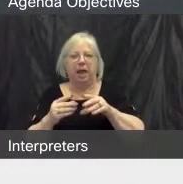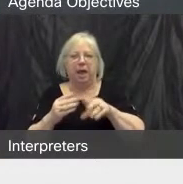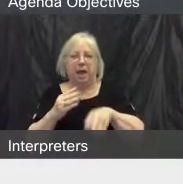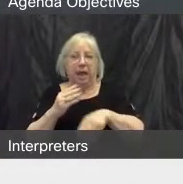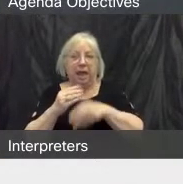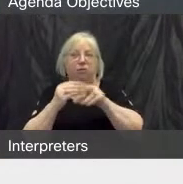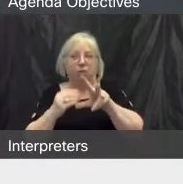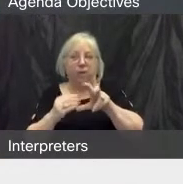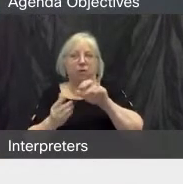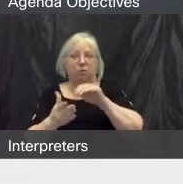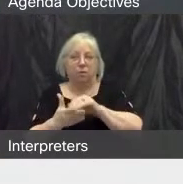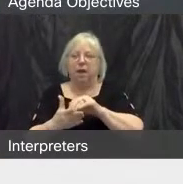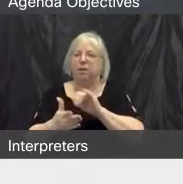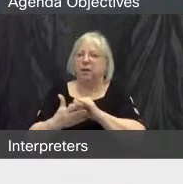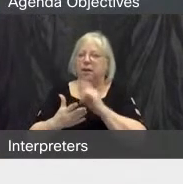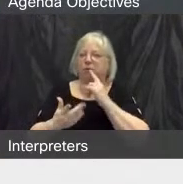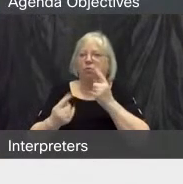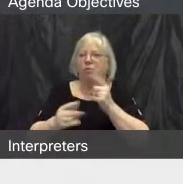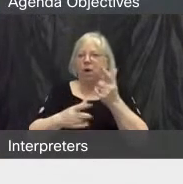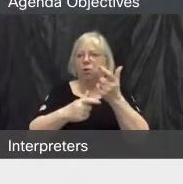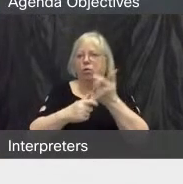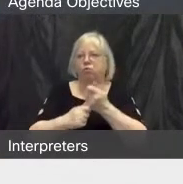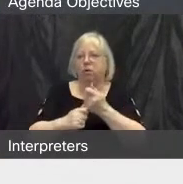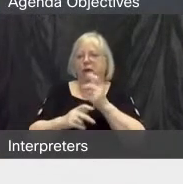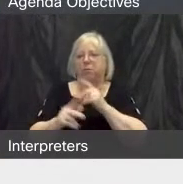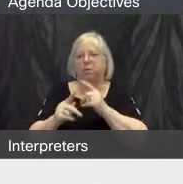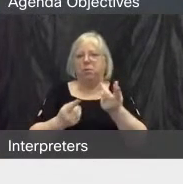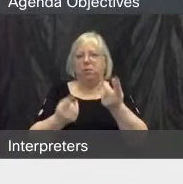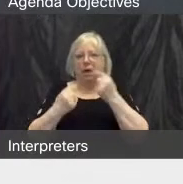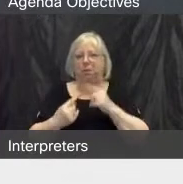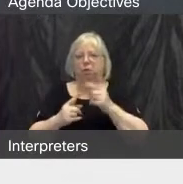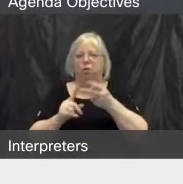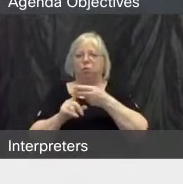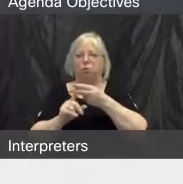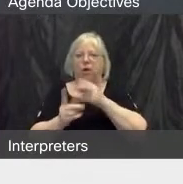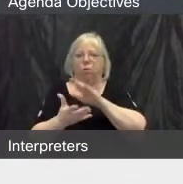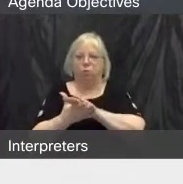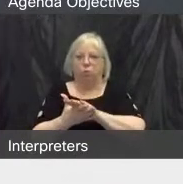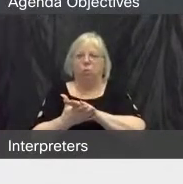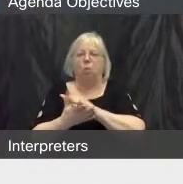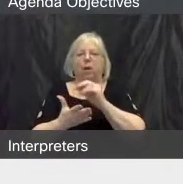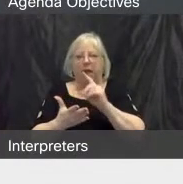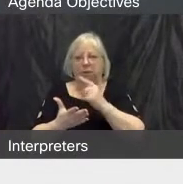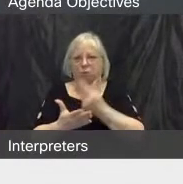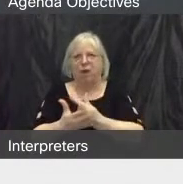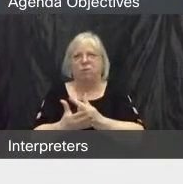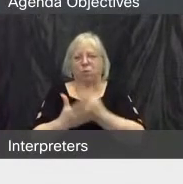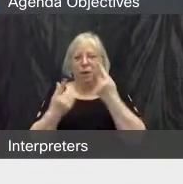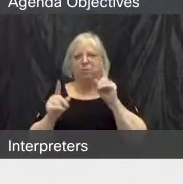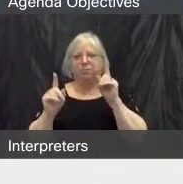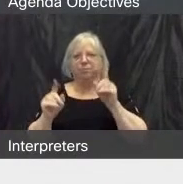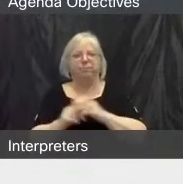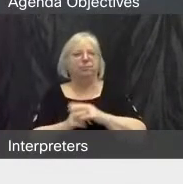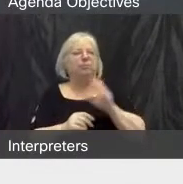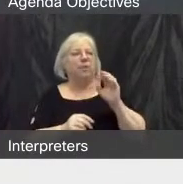That's to try to attract people to come to recruit school and graduate from recruit school.